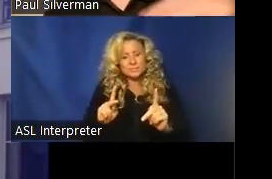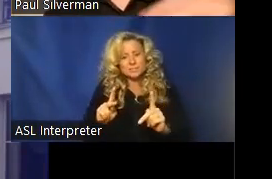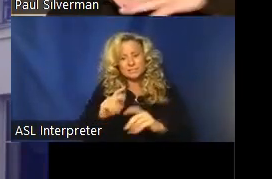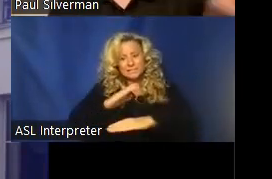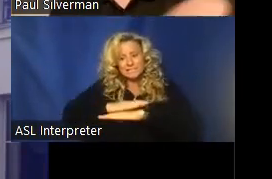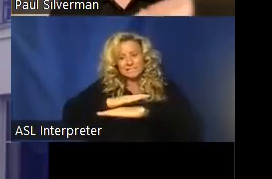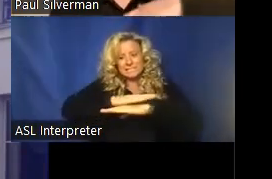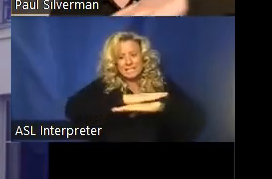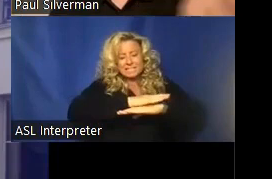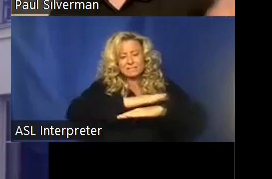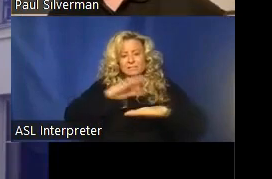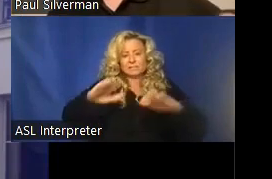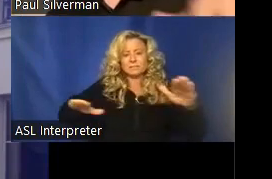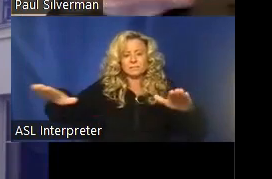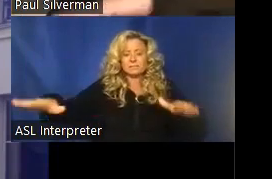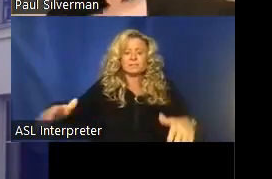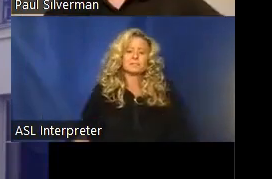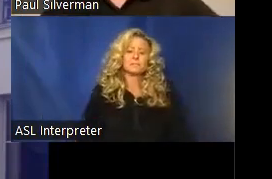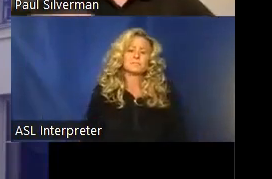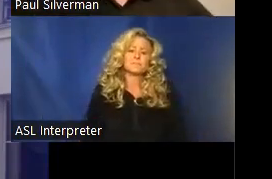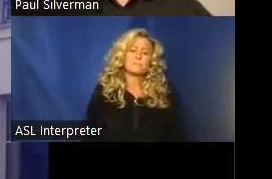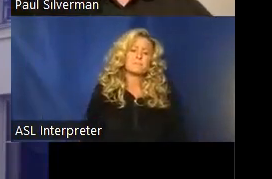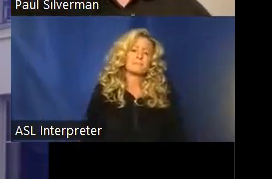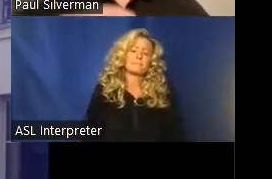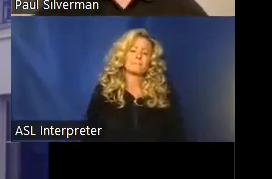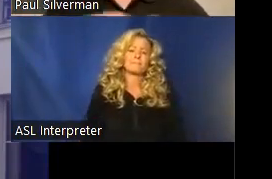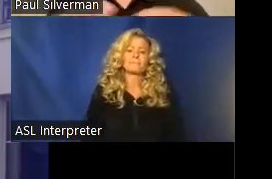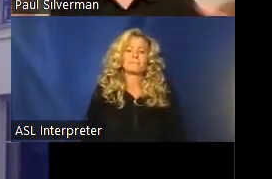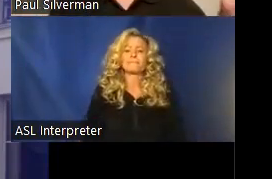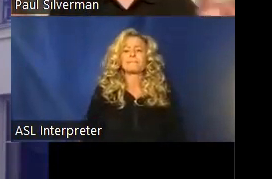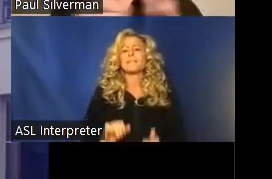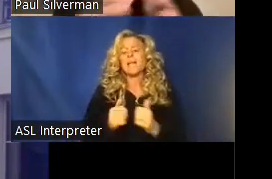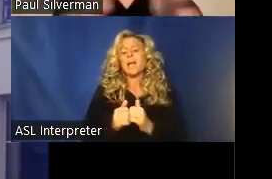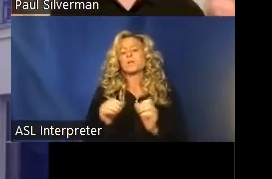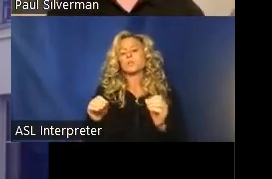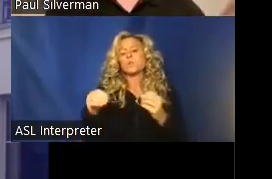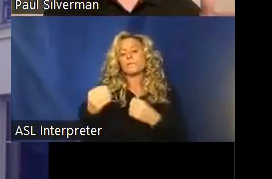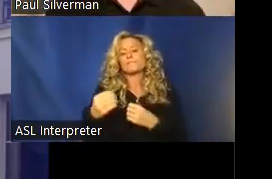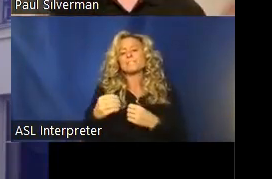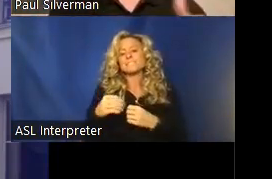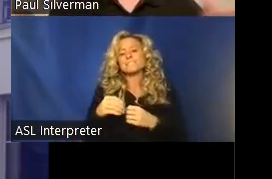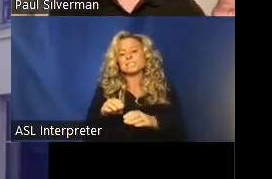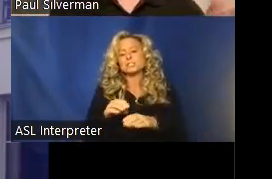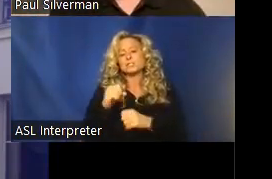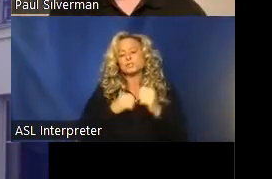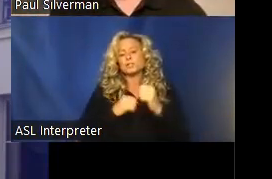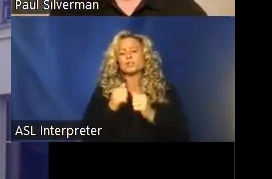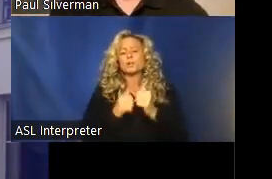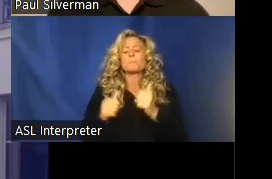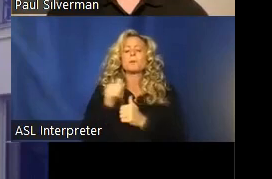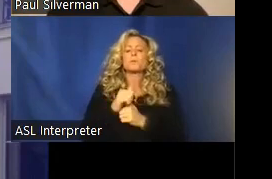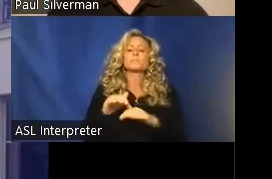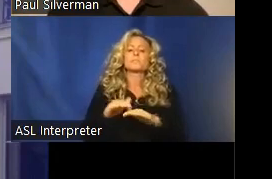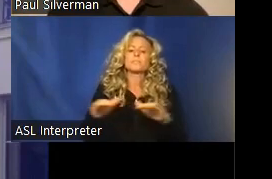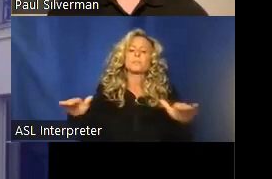of. It's working it's around it. it's on it's on like the way the office is structured. It's on the floor where we have most of our meeting rooms.